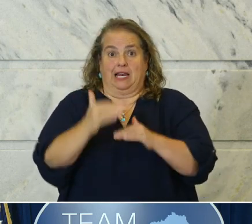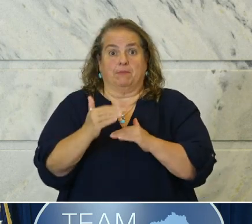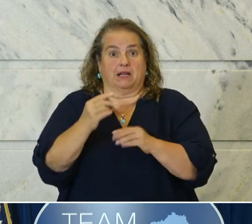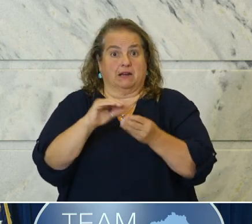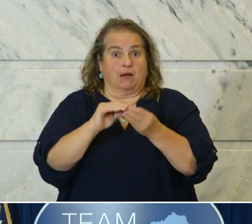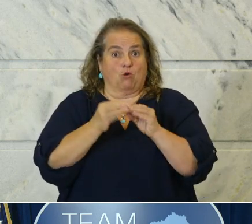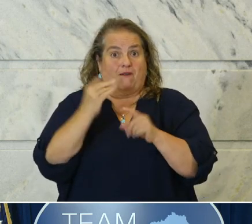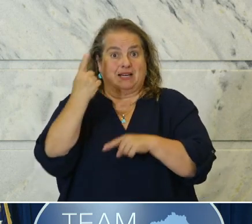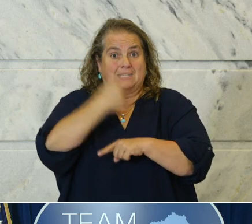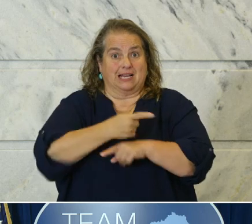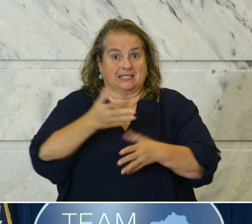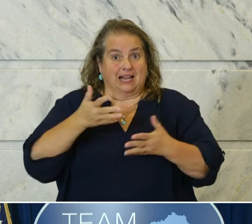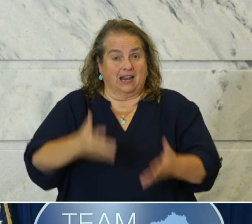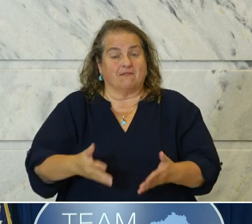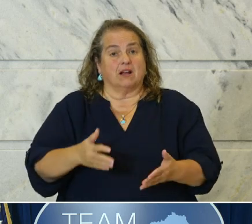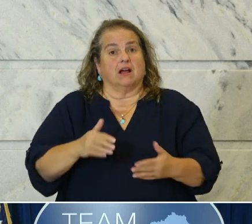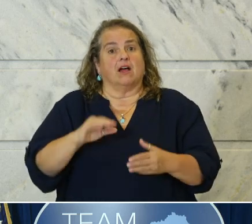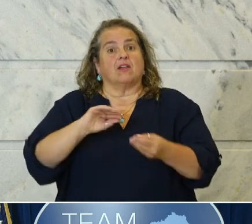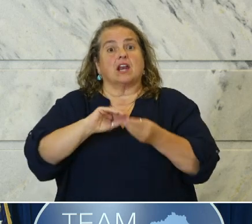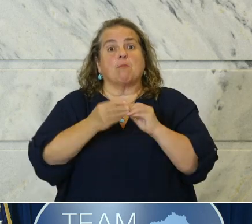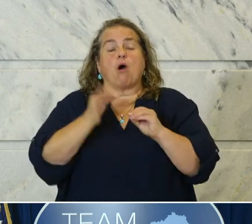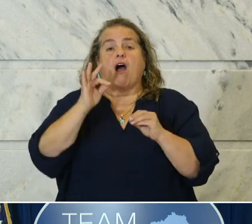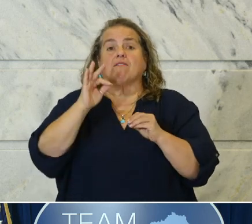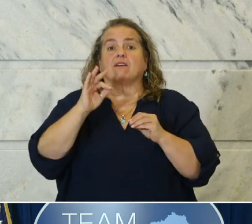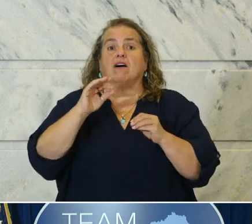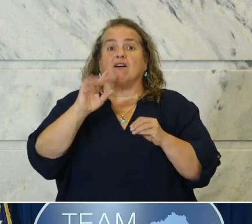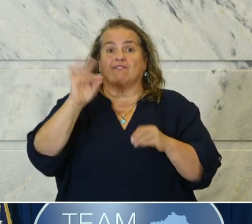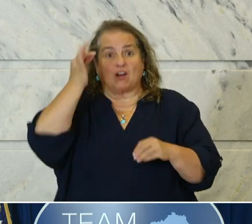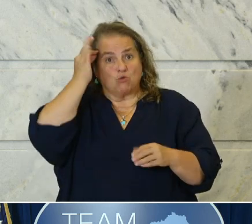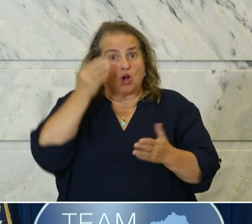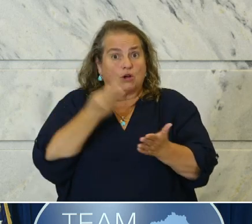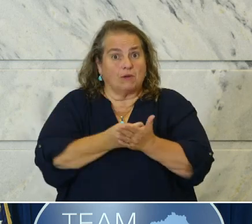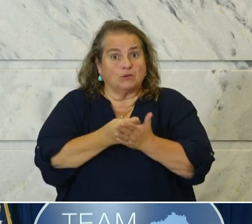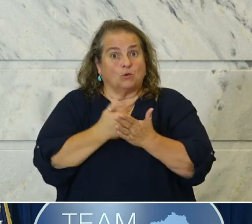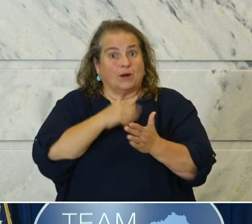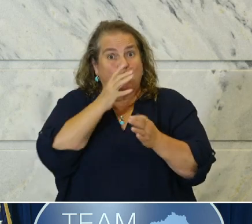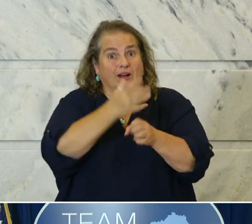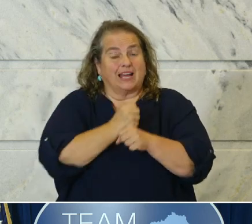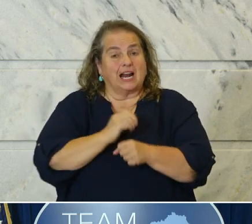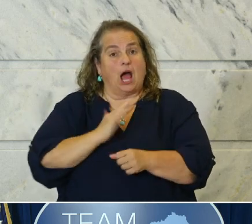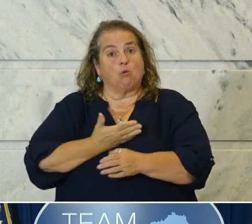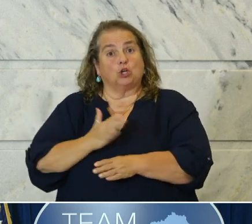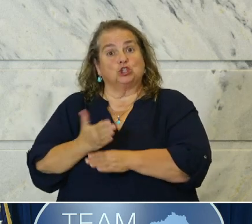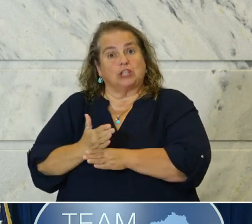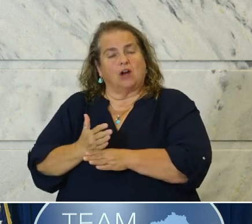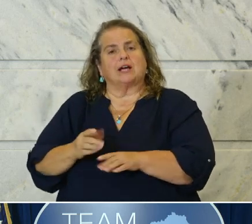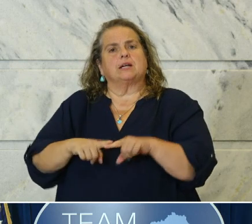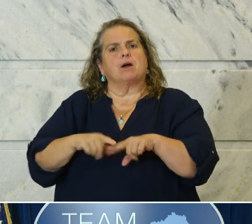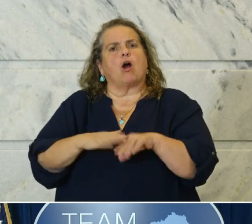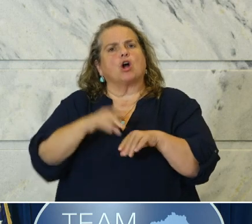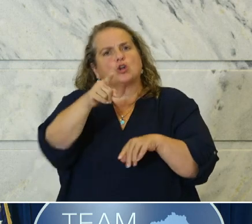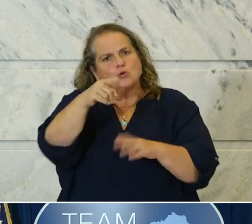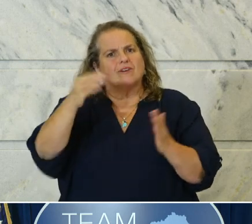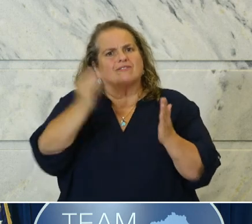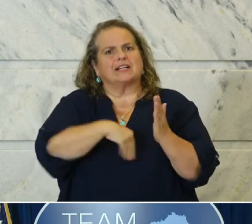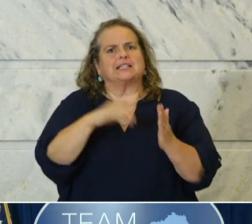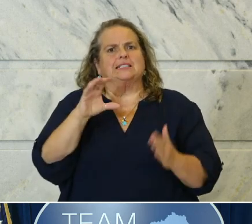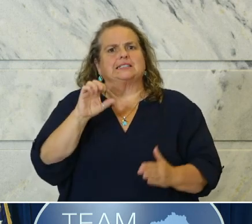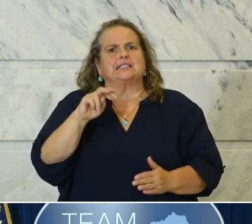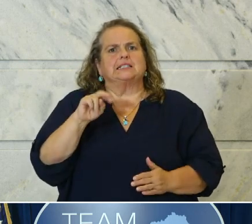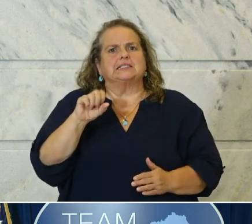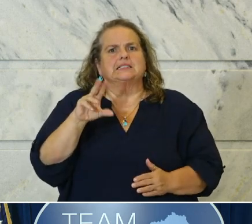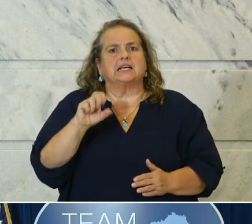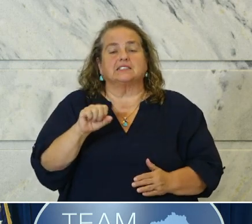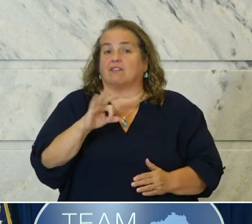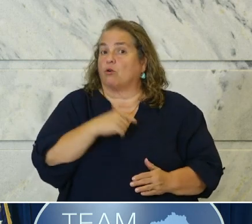left. The amount of federal dollars we're going to get, our share, depends on you filling out the census. We don't fill out the census, it just